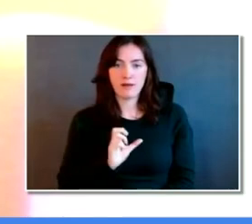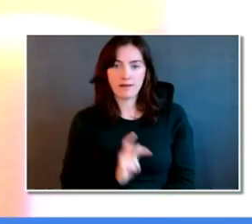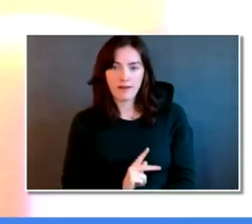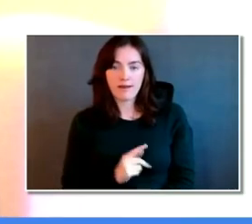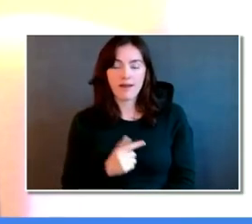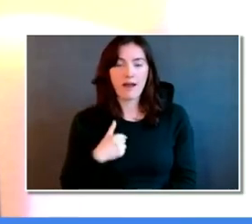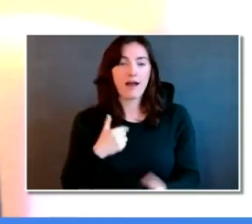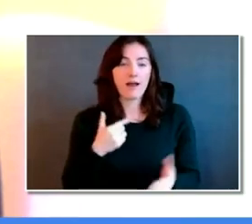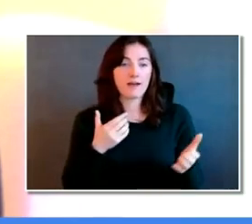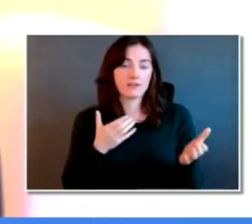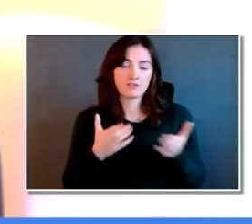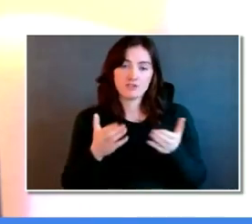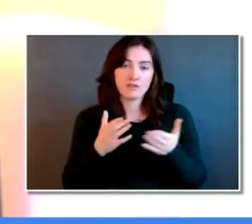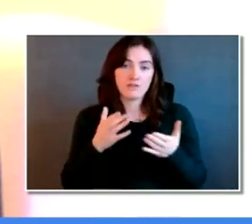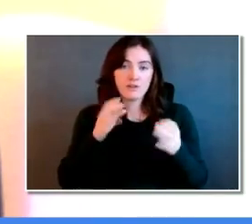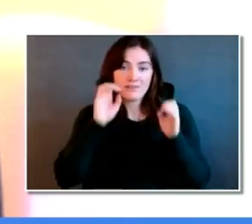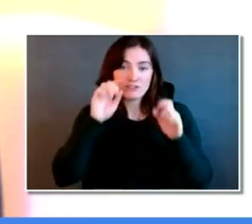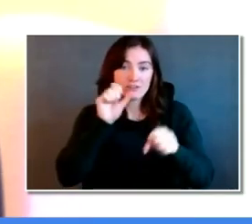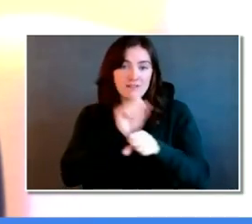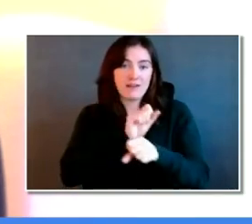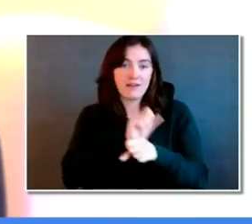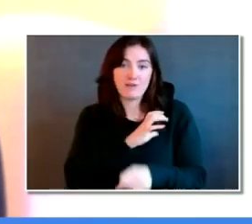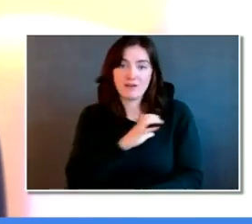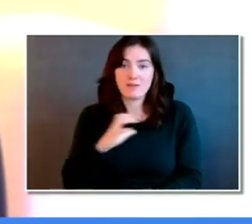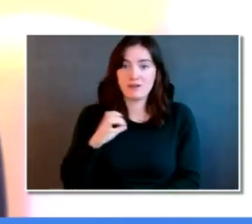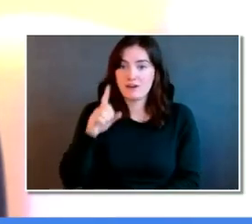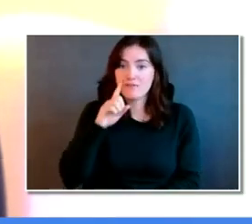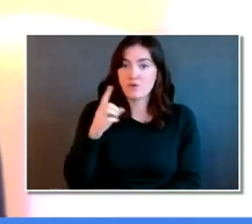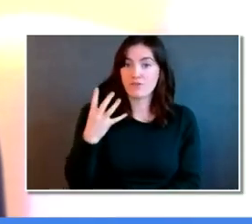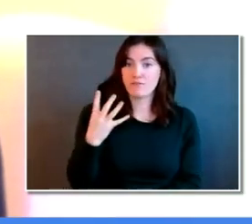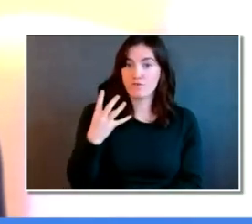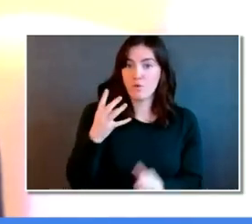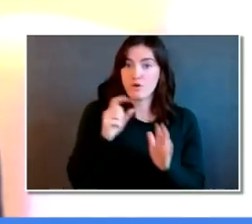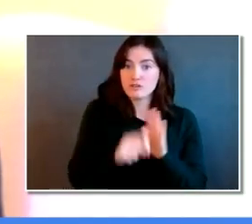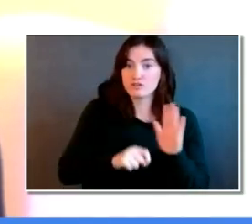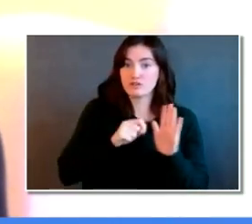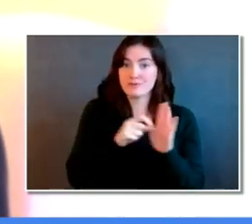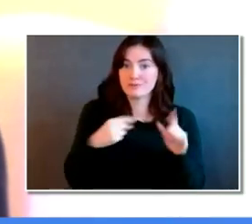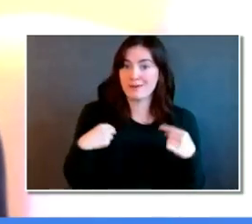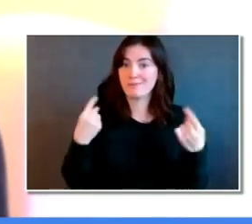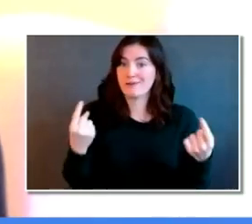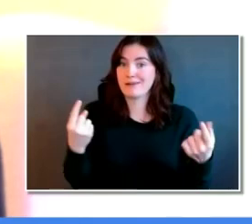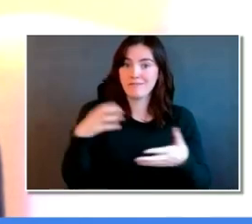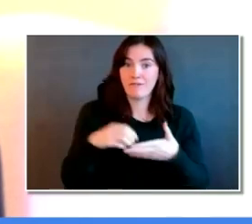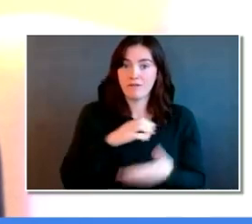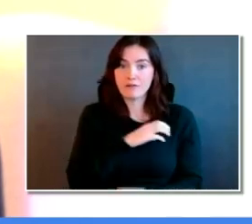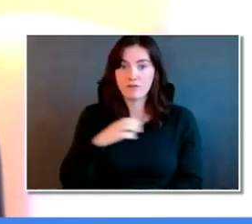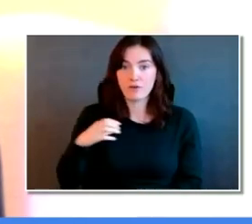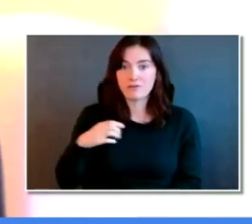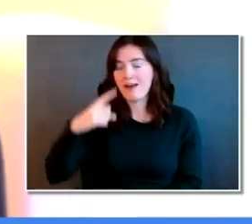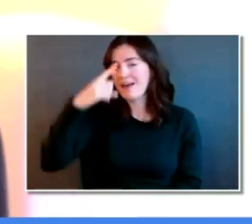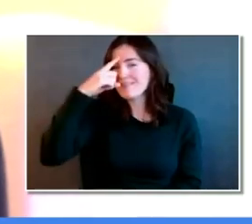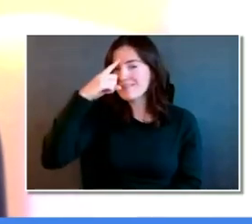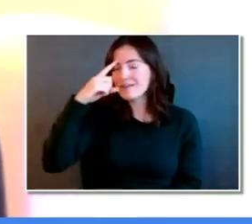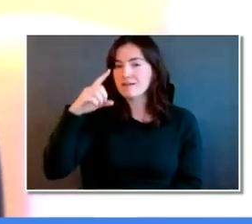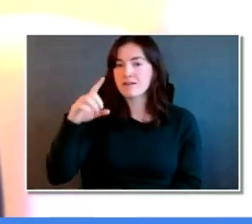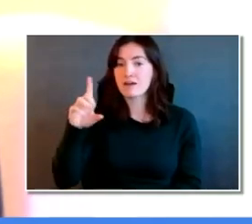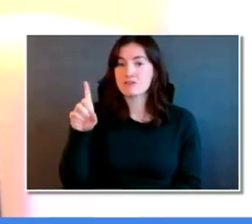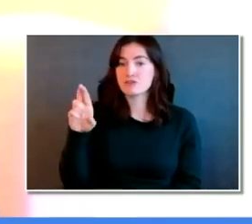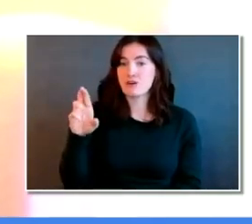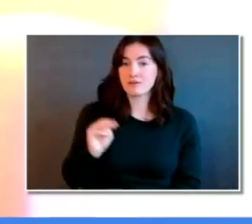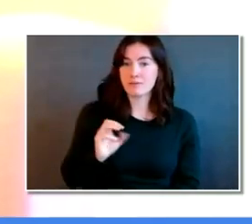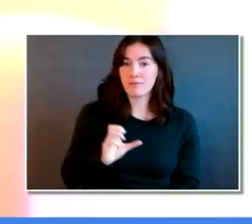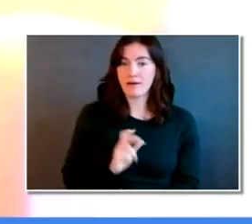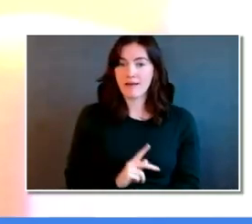for the last 4 terms that I've been in Congress. I think about the fact that Dr. King knew that education